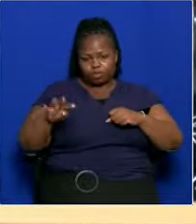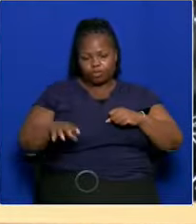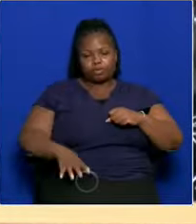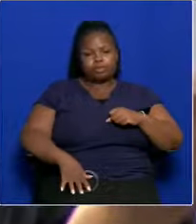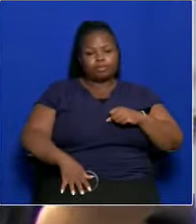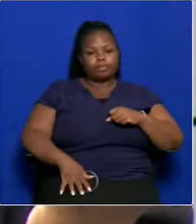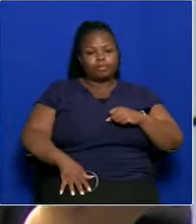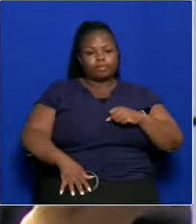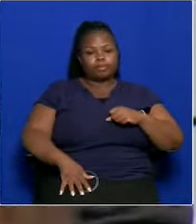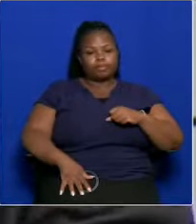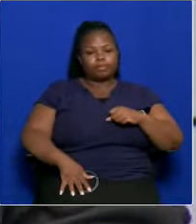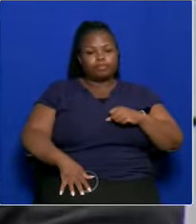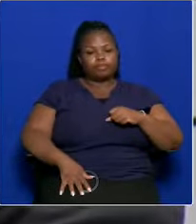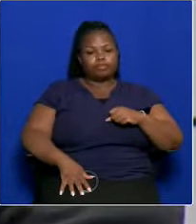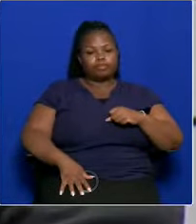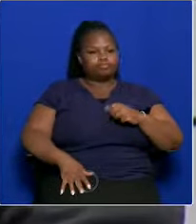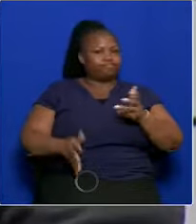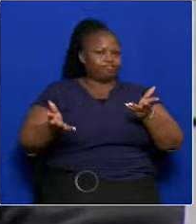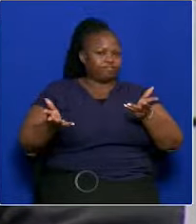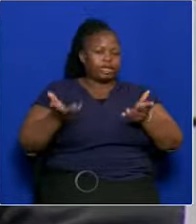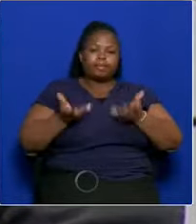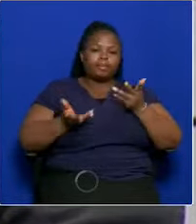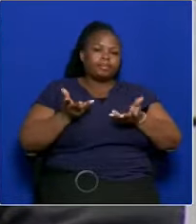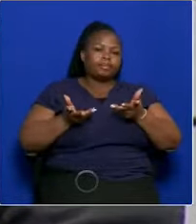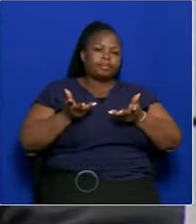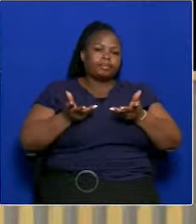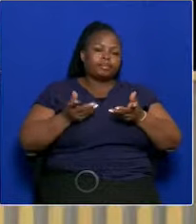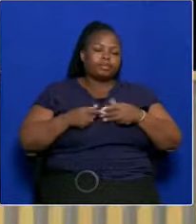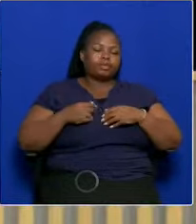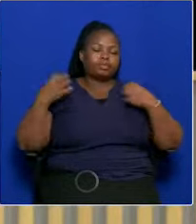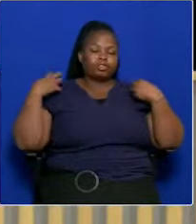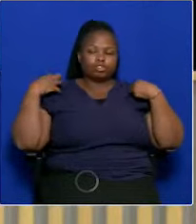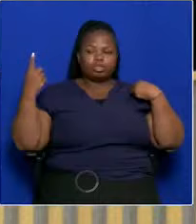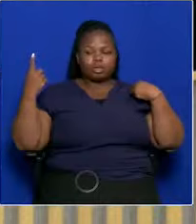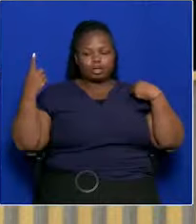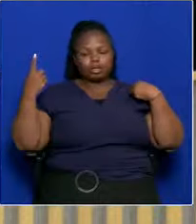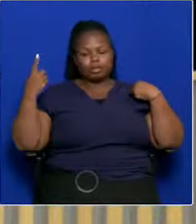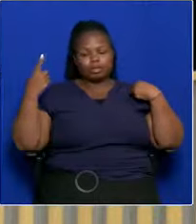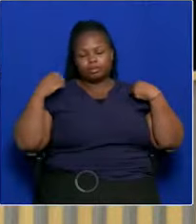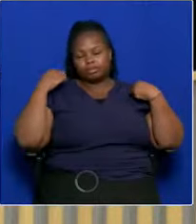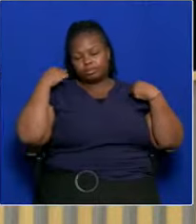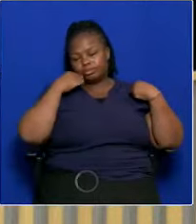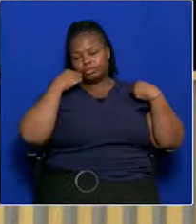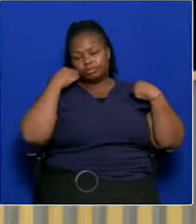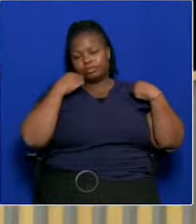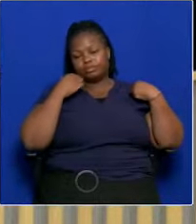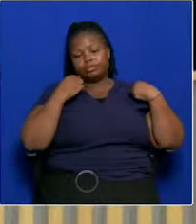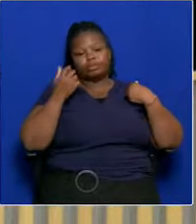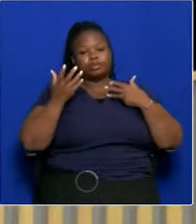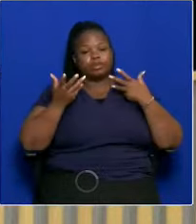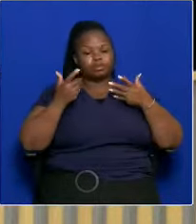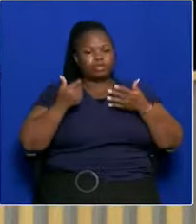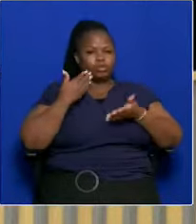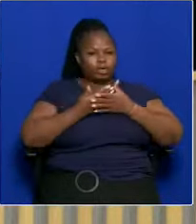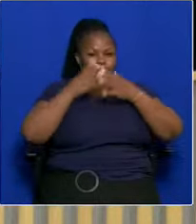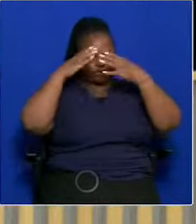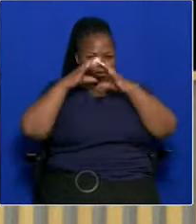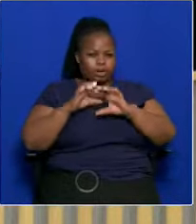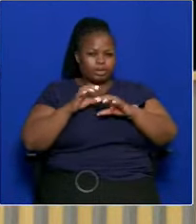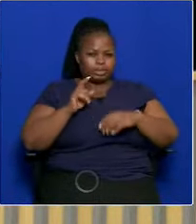So when And were they withdrawn? perhaps, General, I'm sorry, Ms. Bowe. Let us focus on